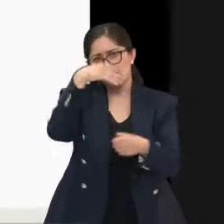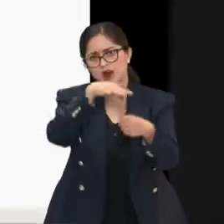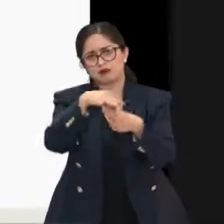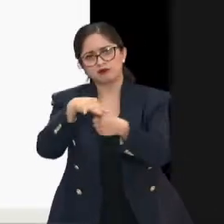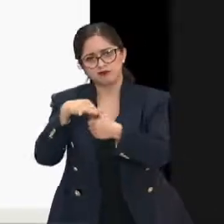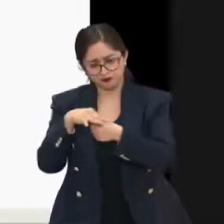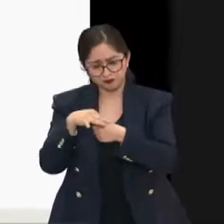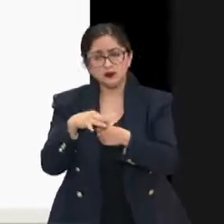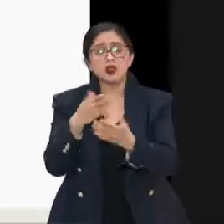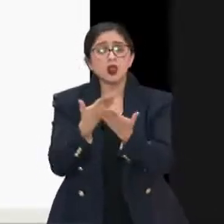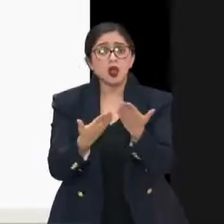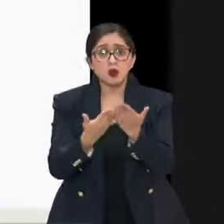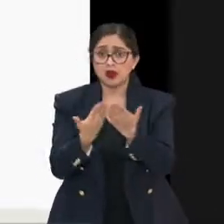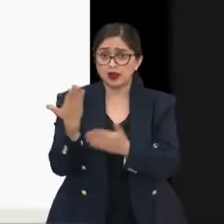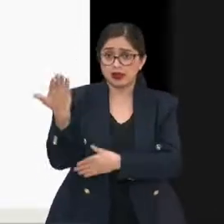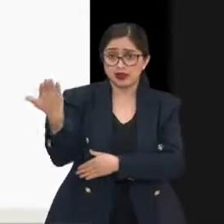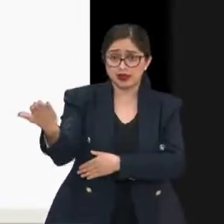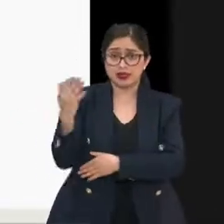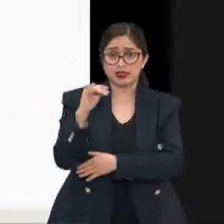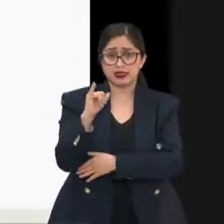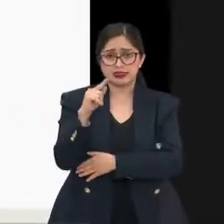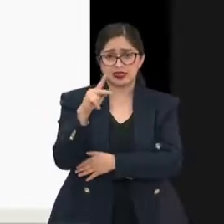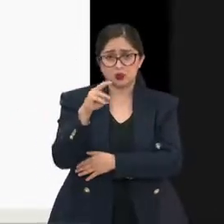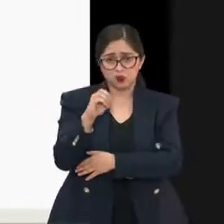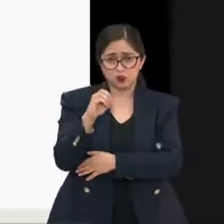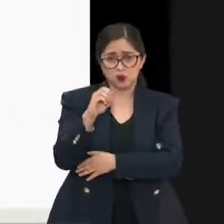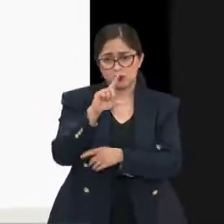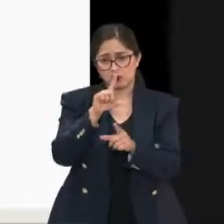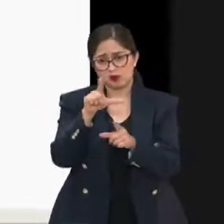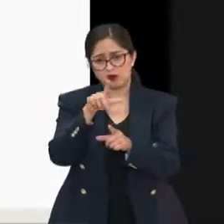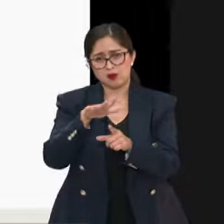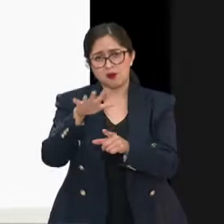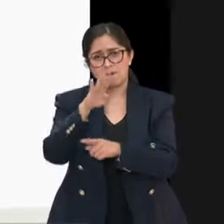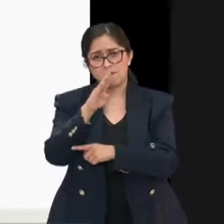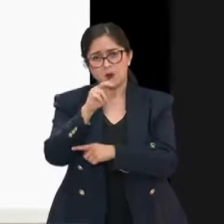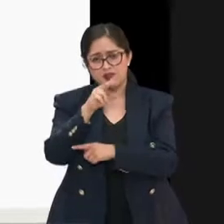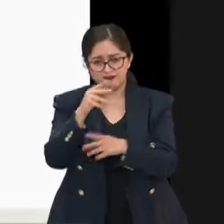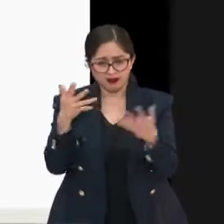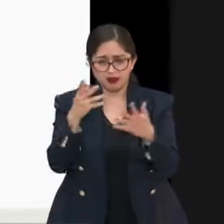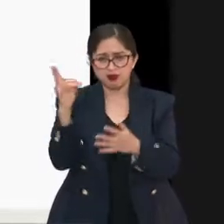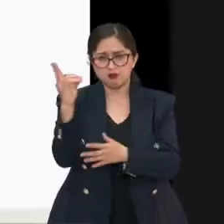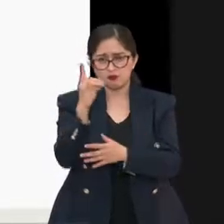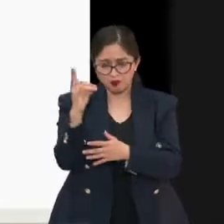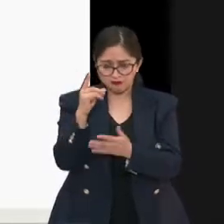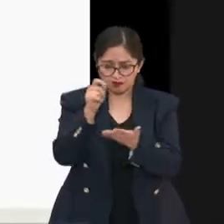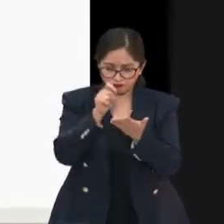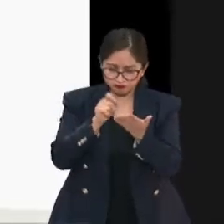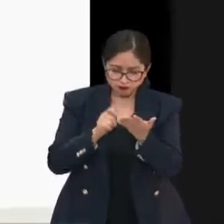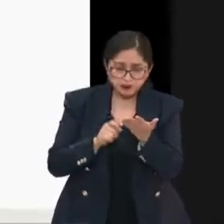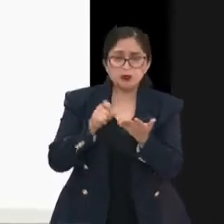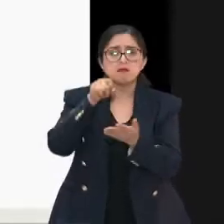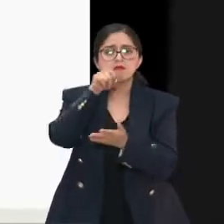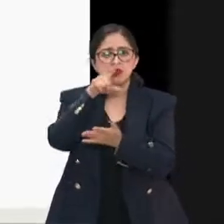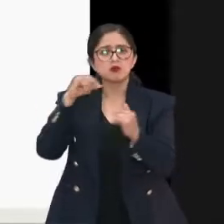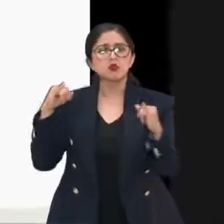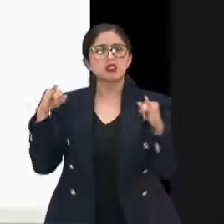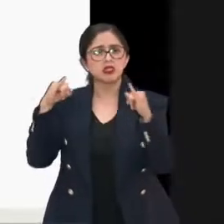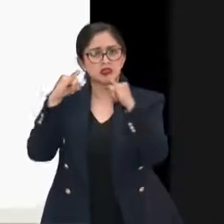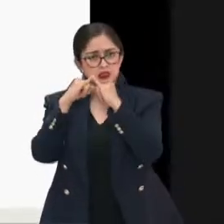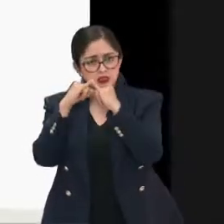the context around elections. And also I will be sharing some data